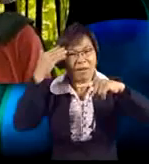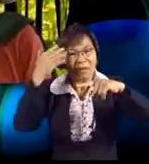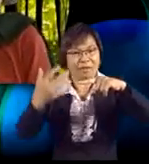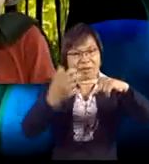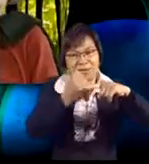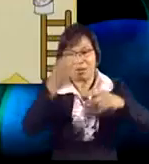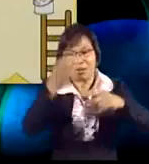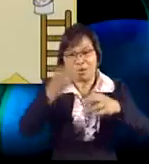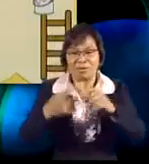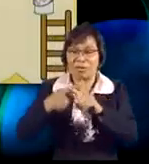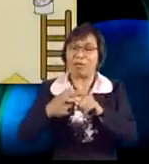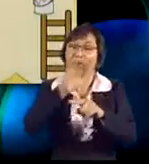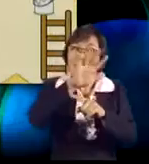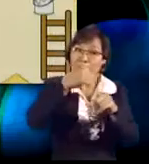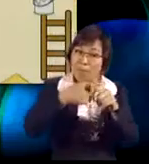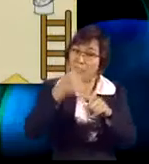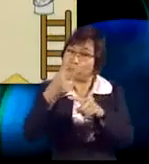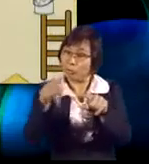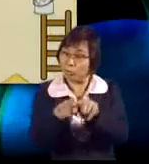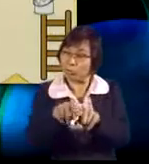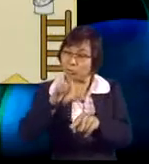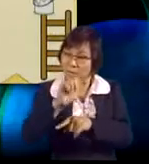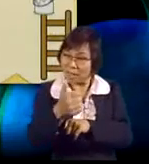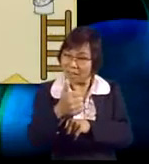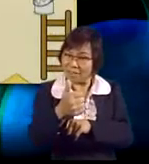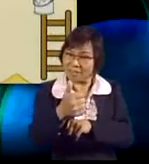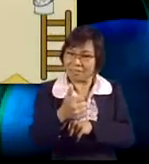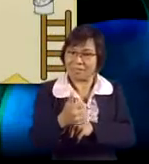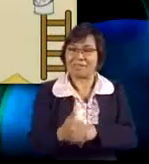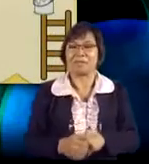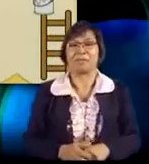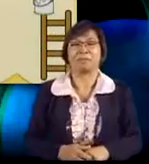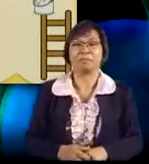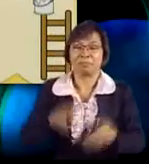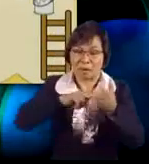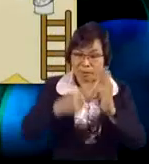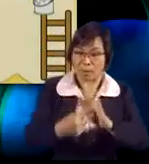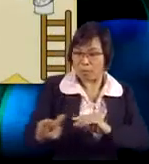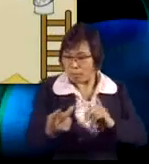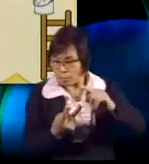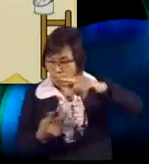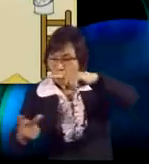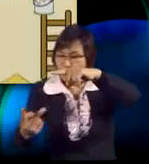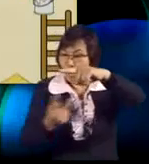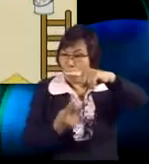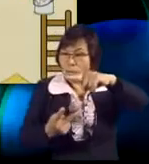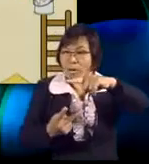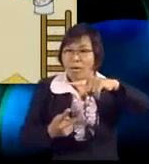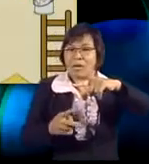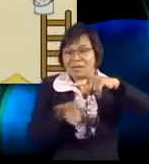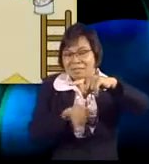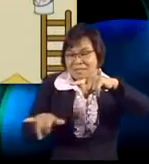5. Ah, I got it. If we multiply 5 by 2, we get